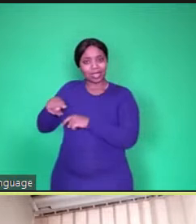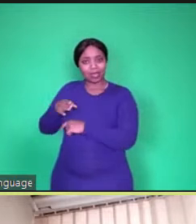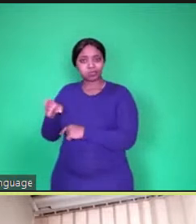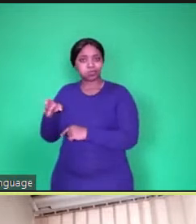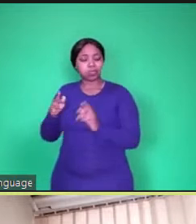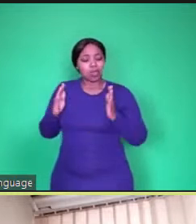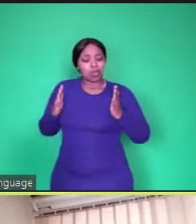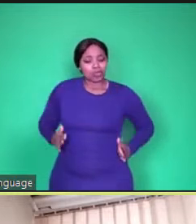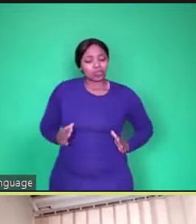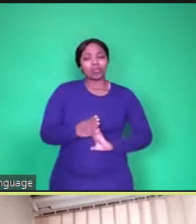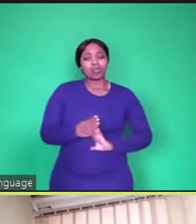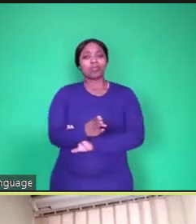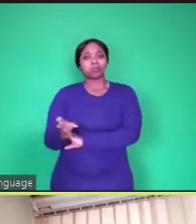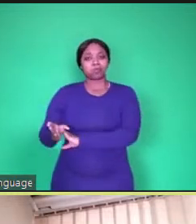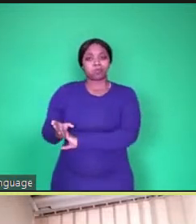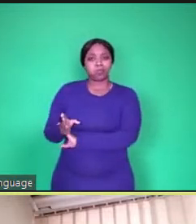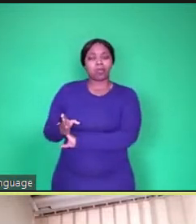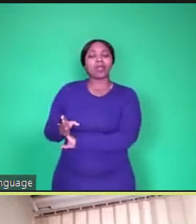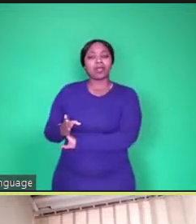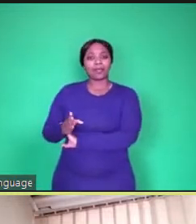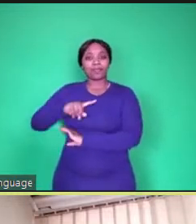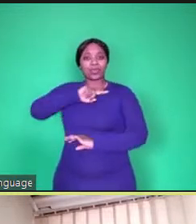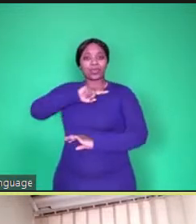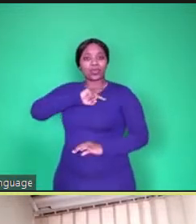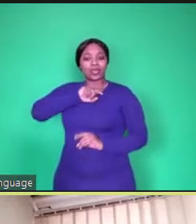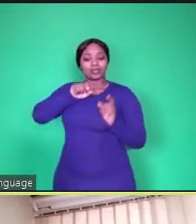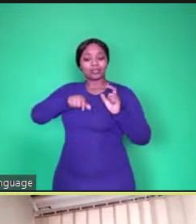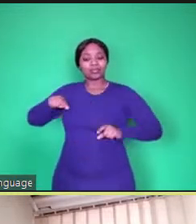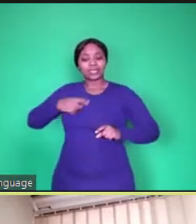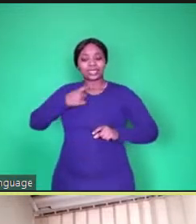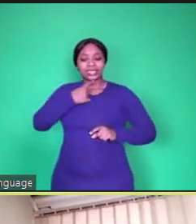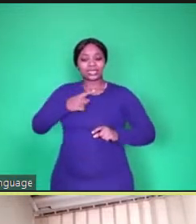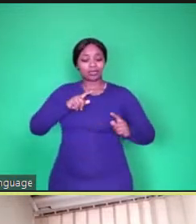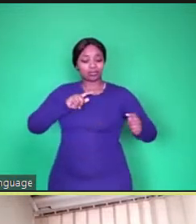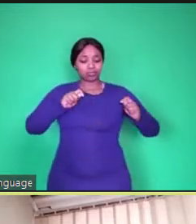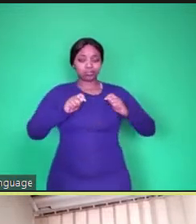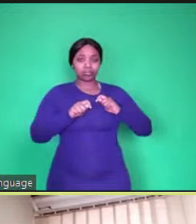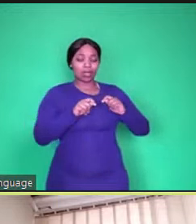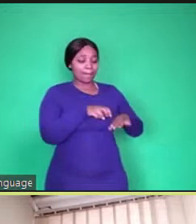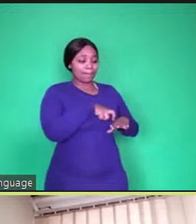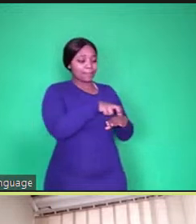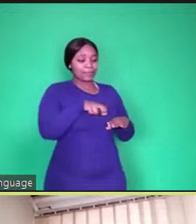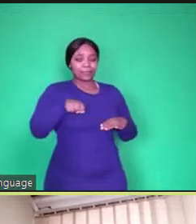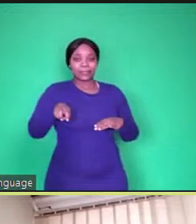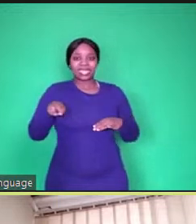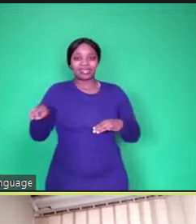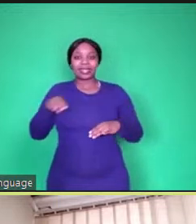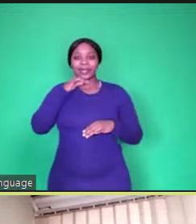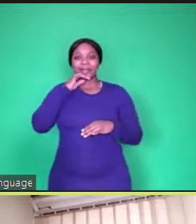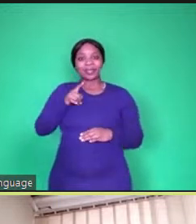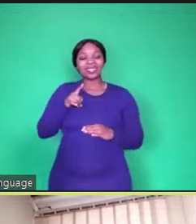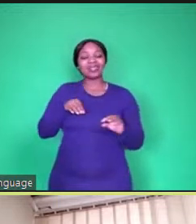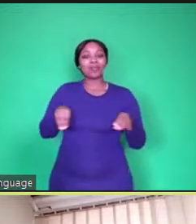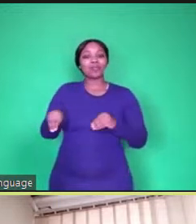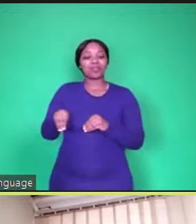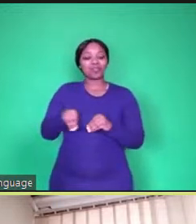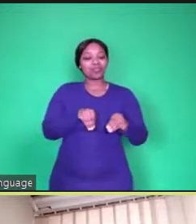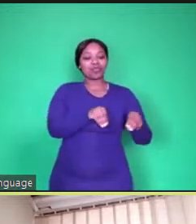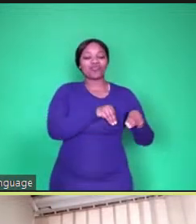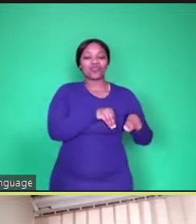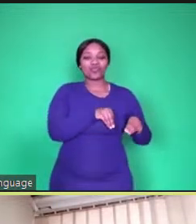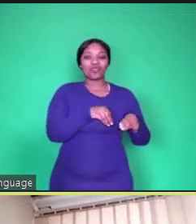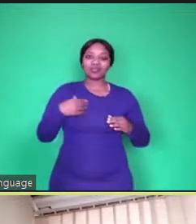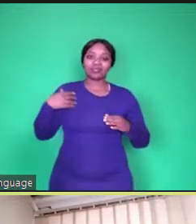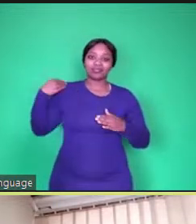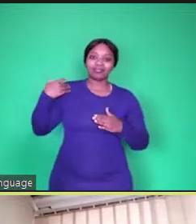issue of migrating, as we are saying, that it is all centered around movement which has been happening